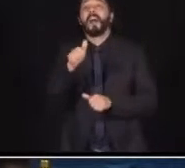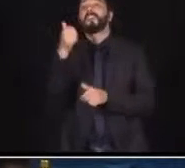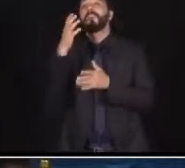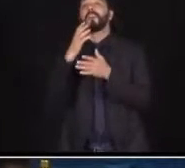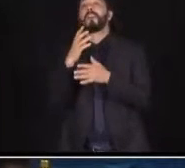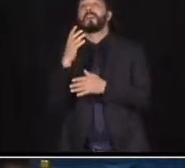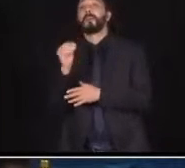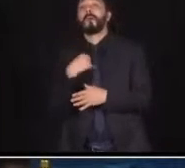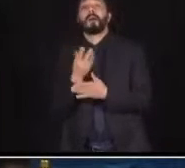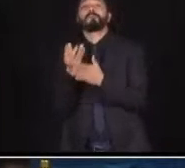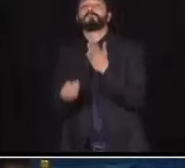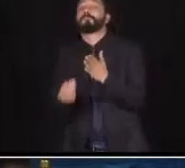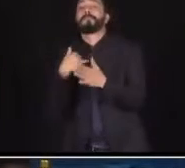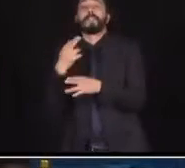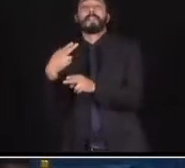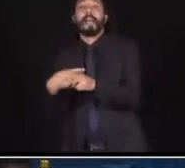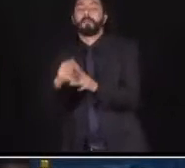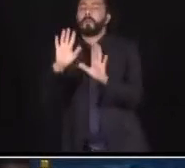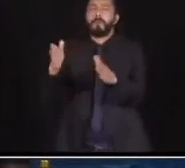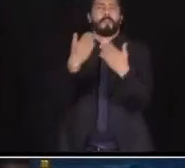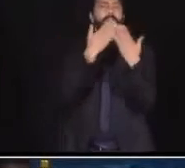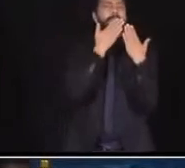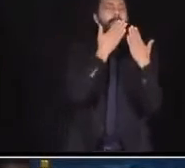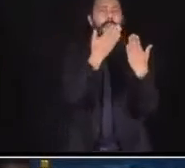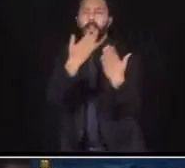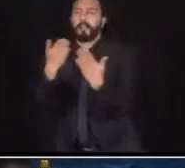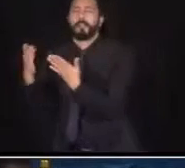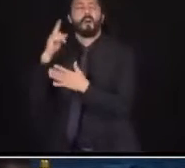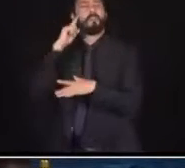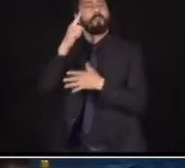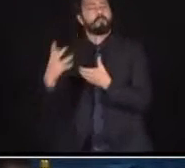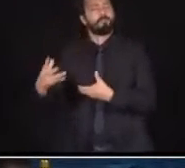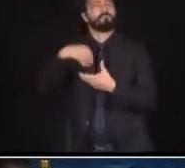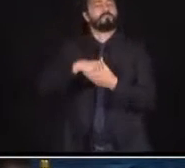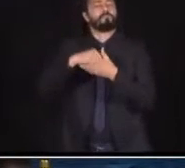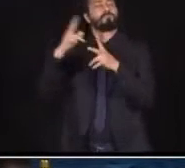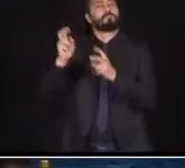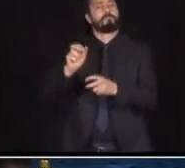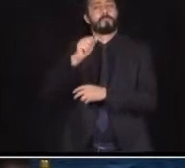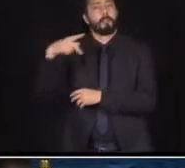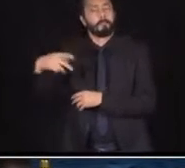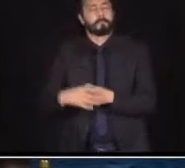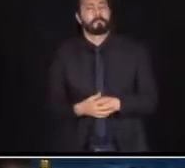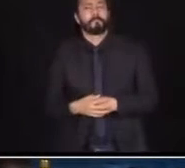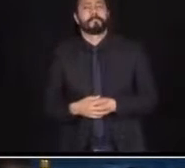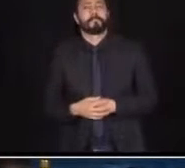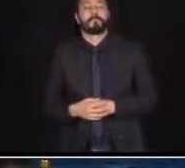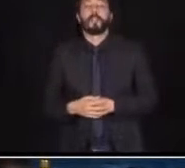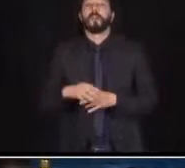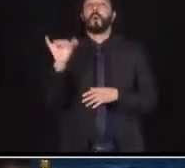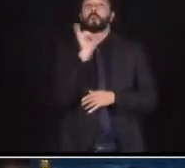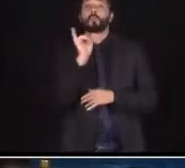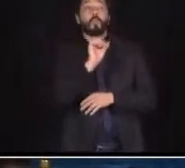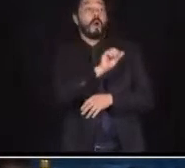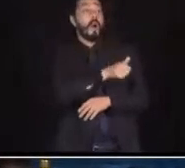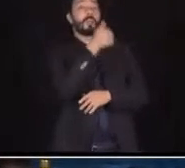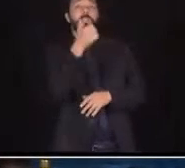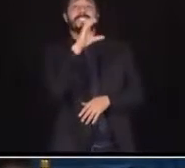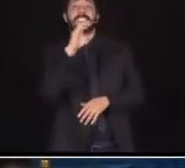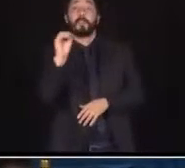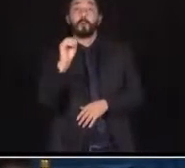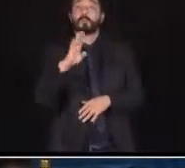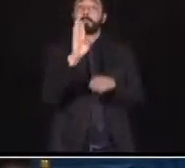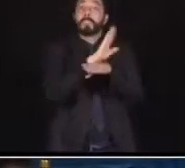doing your part. I also want to send a message to all of the other CEOs and business owners out there. Please join the